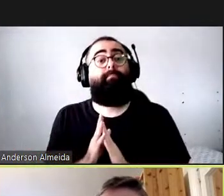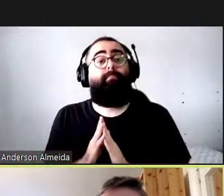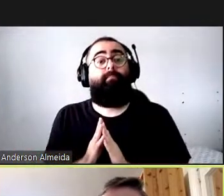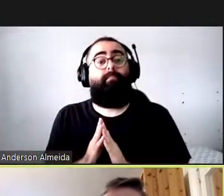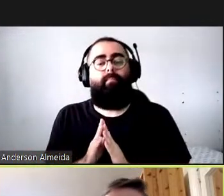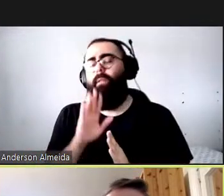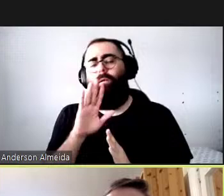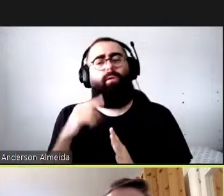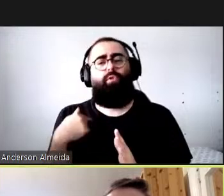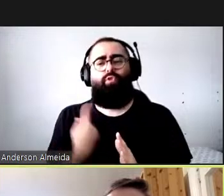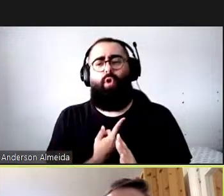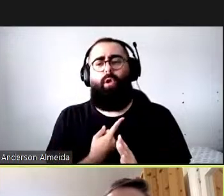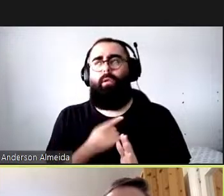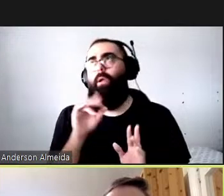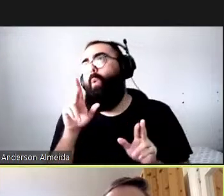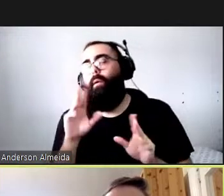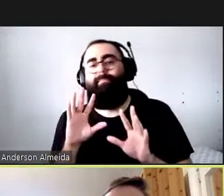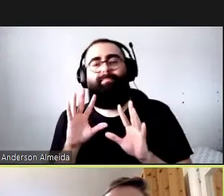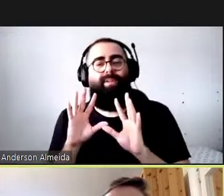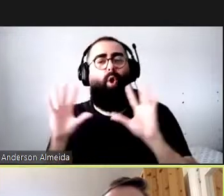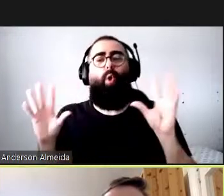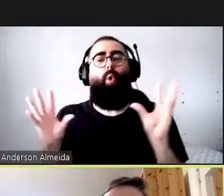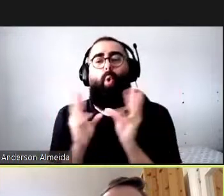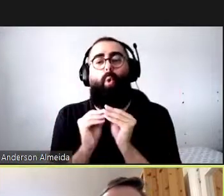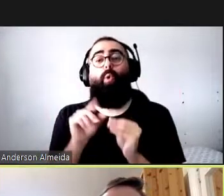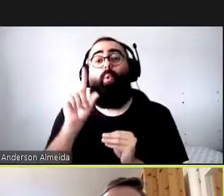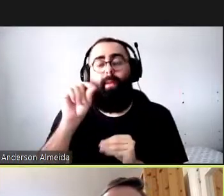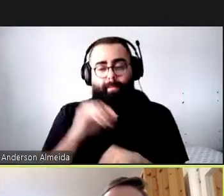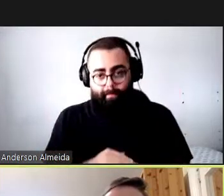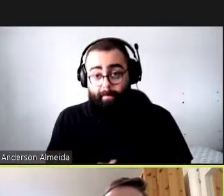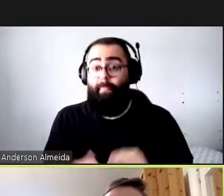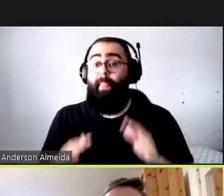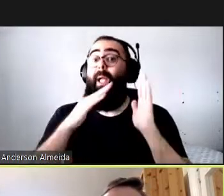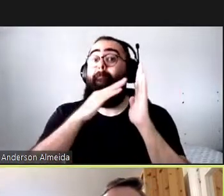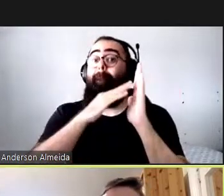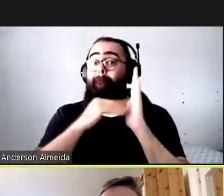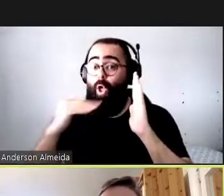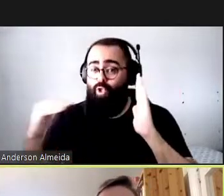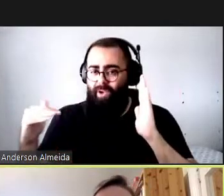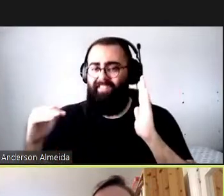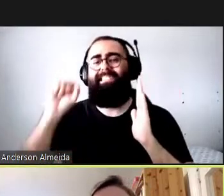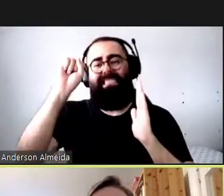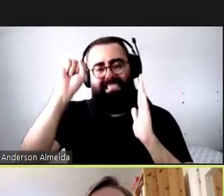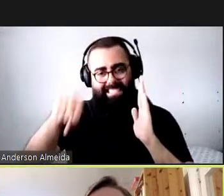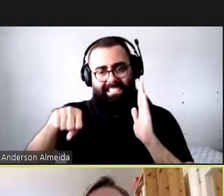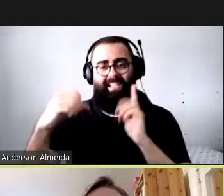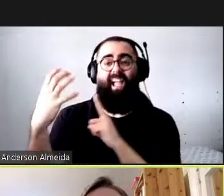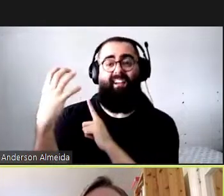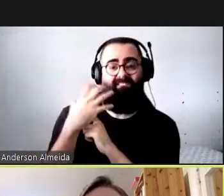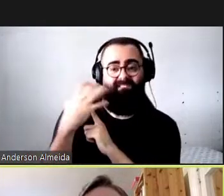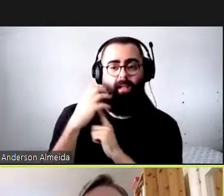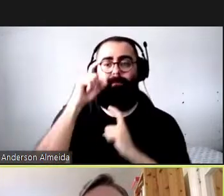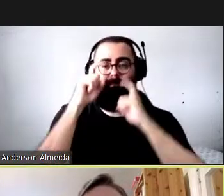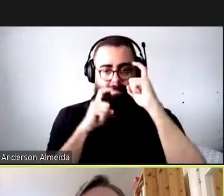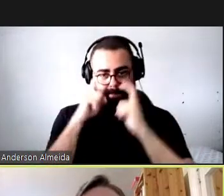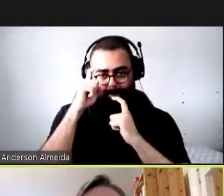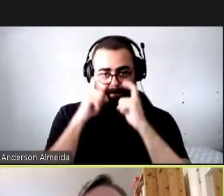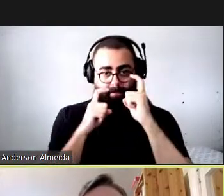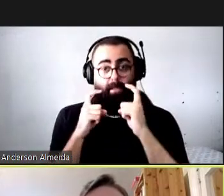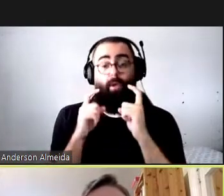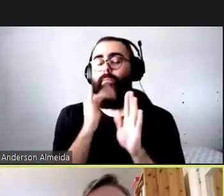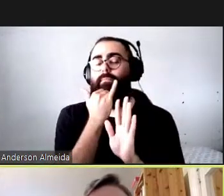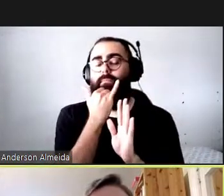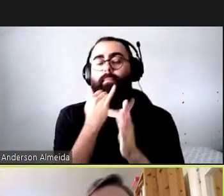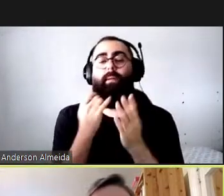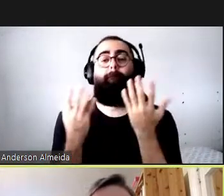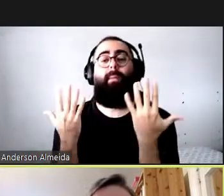conclude from this that prosody affects the realization of manual signs themselves